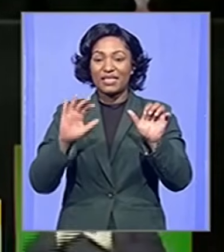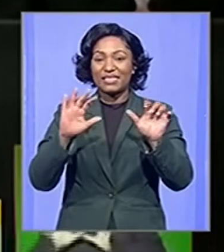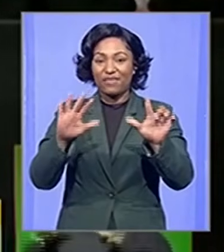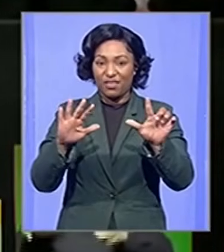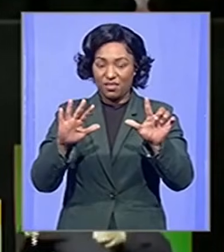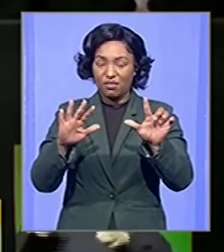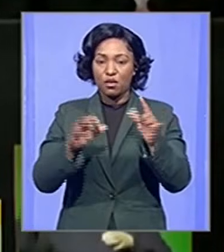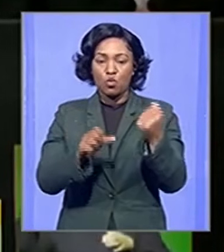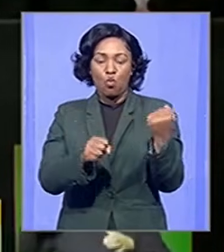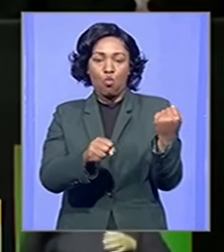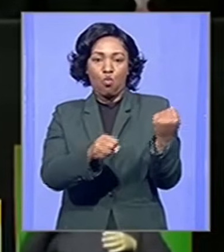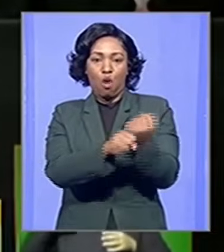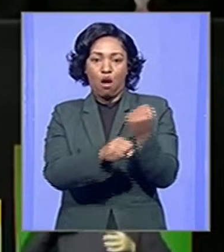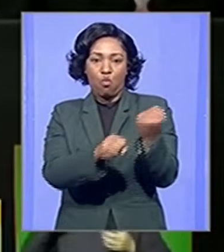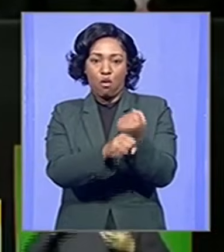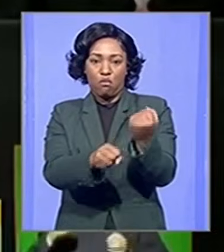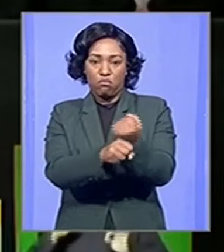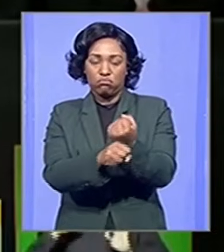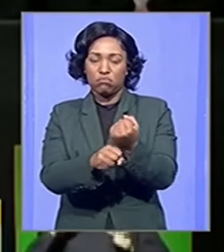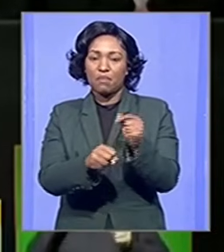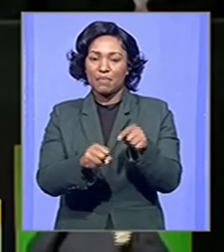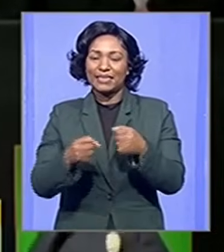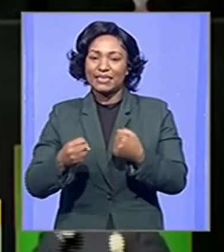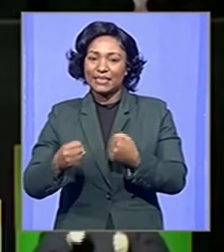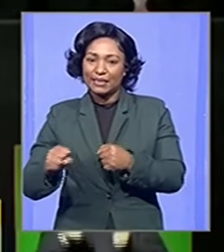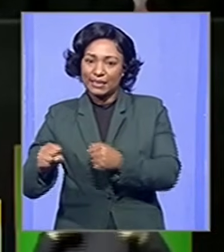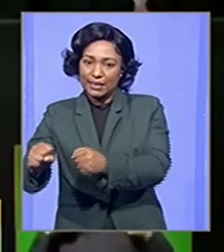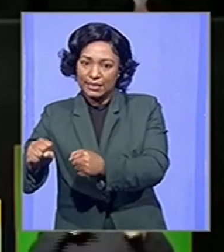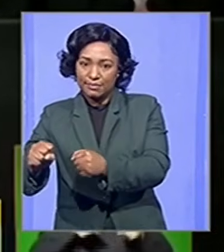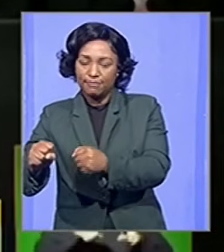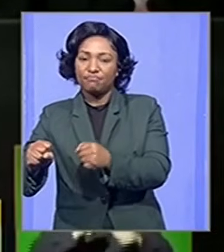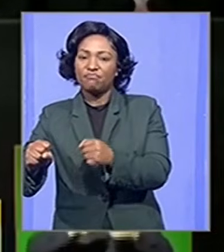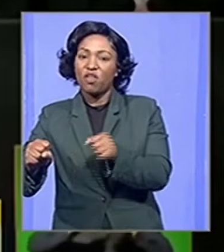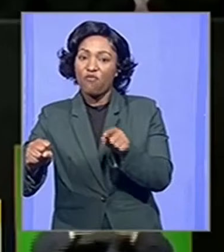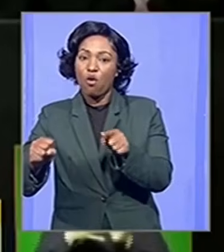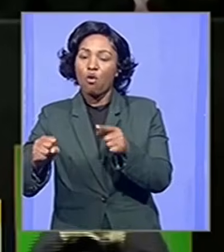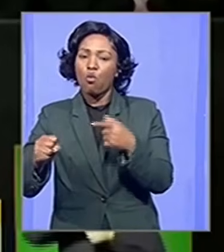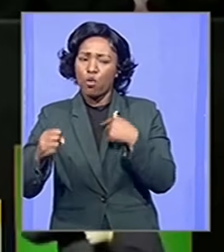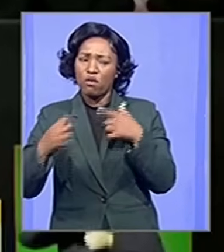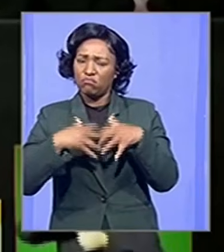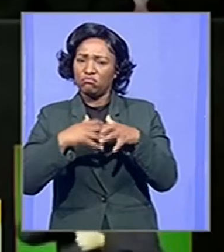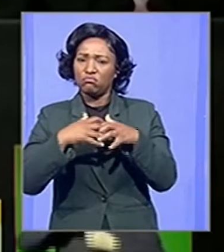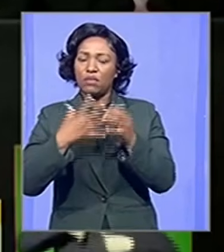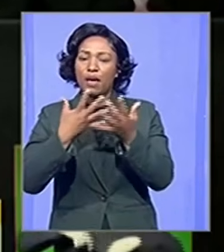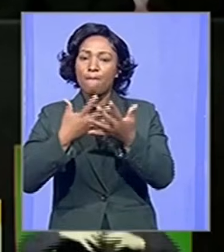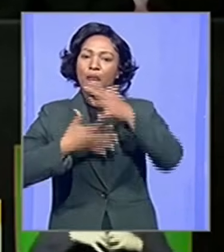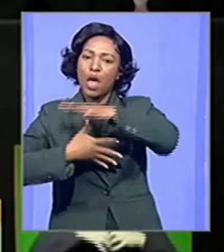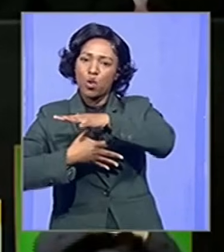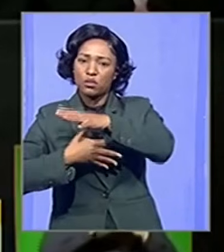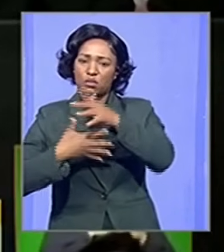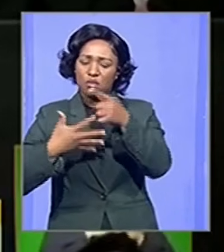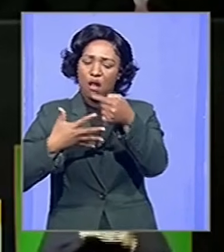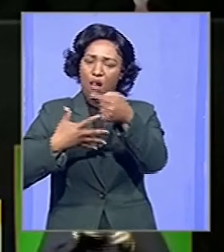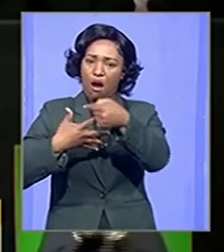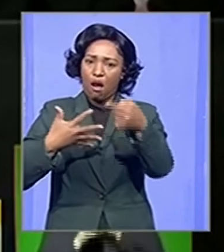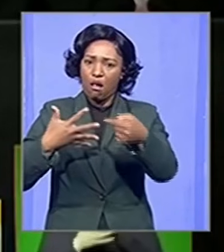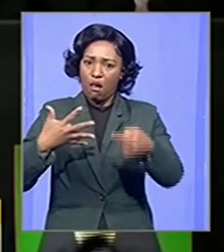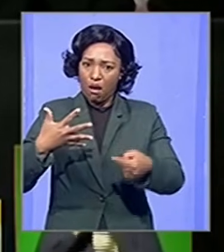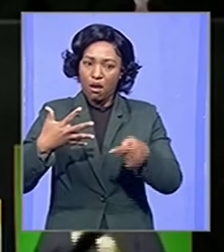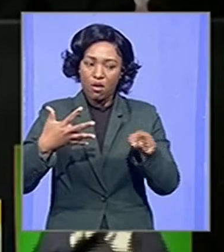is strategic alignment of the priorities we have set out, together with